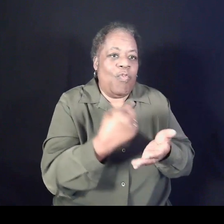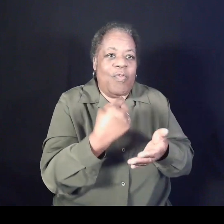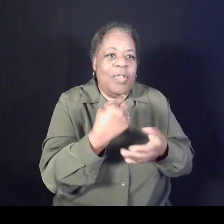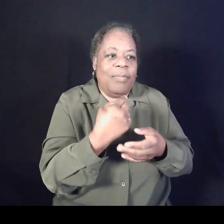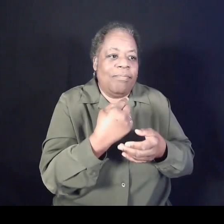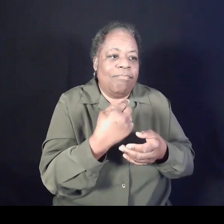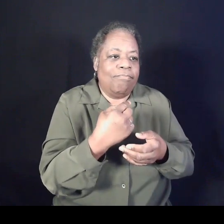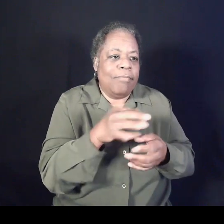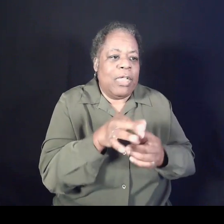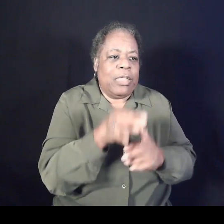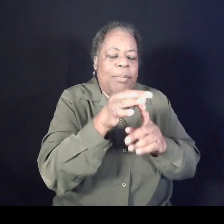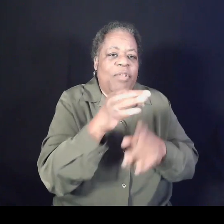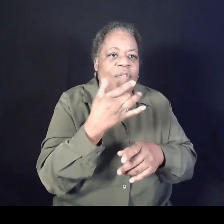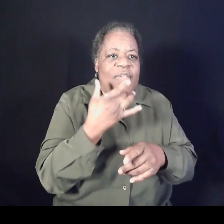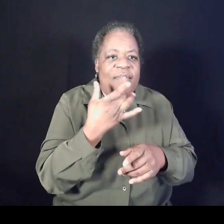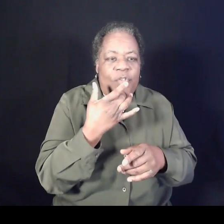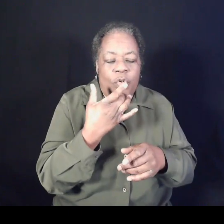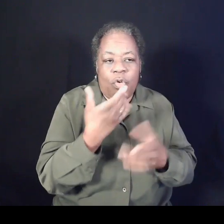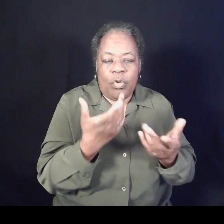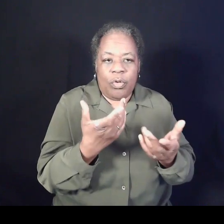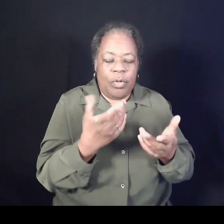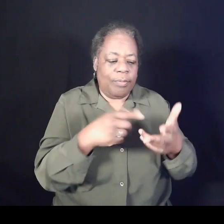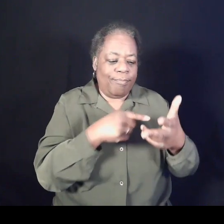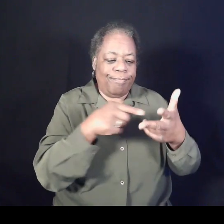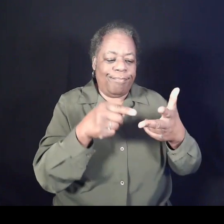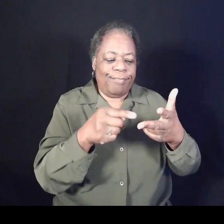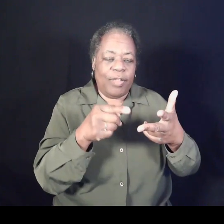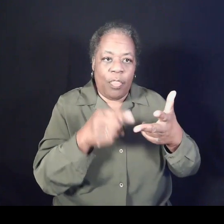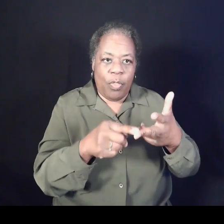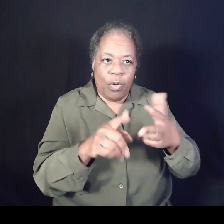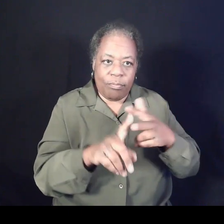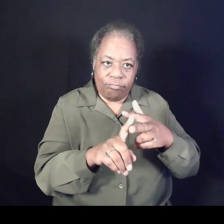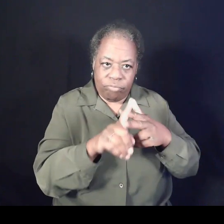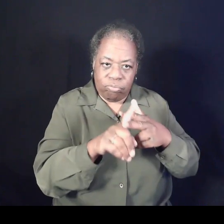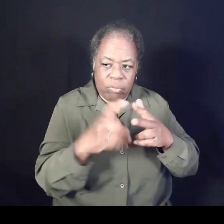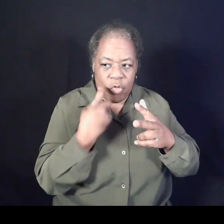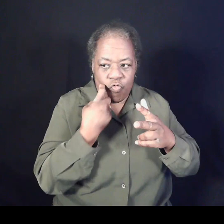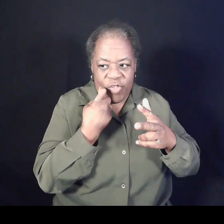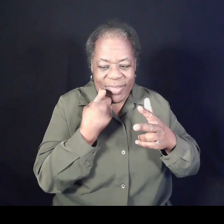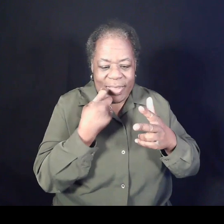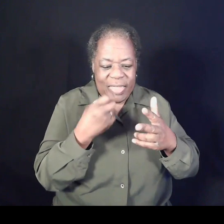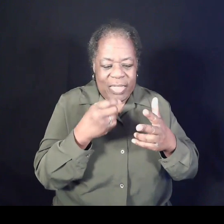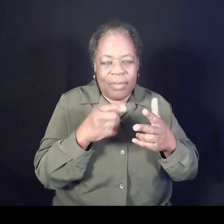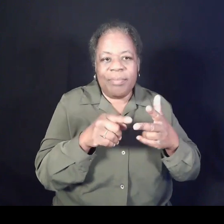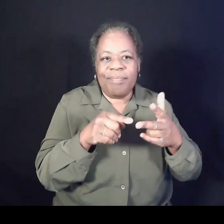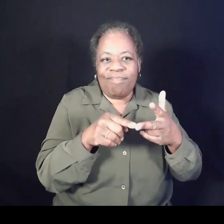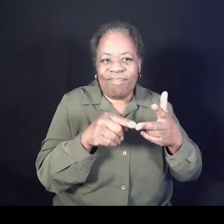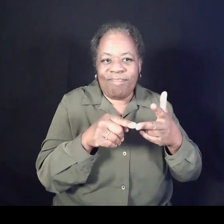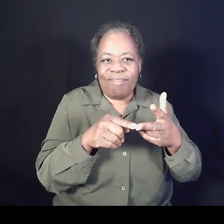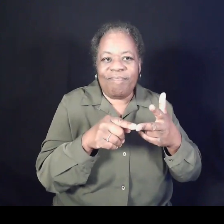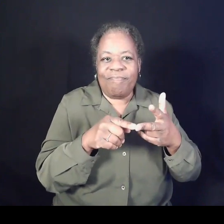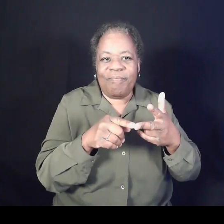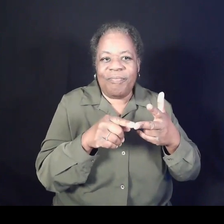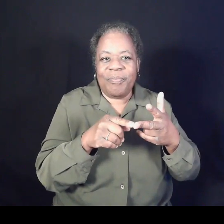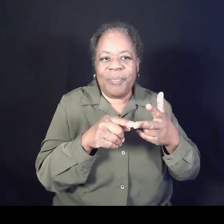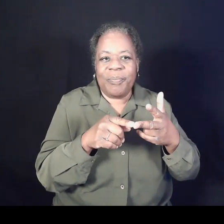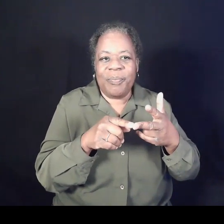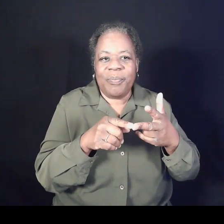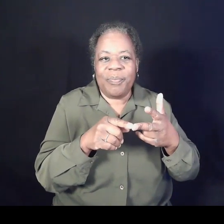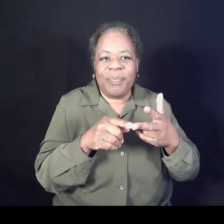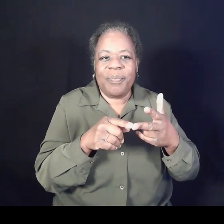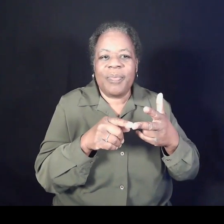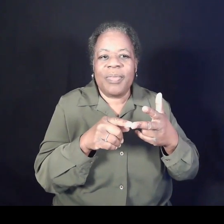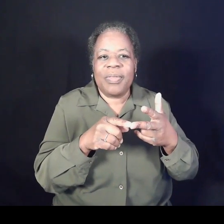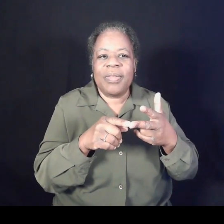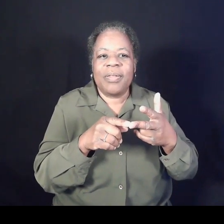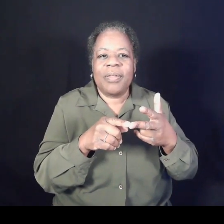But then there's a third way that has emerged in recent decades, a sort of middle ground between these two extremes. And